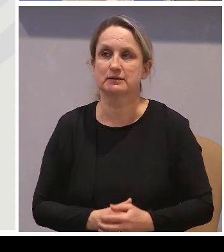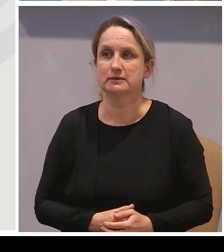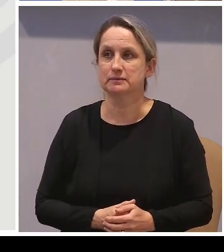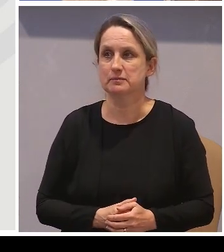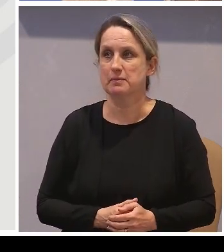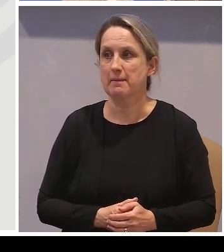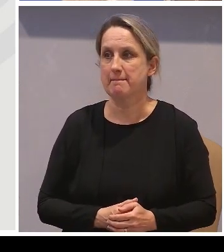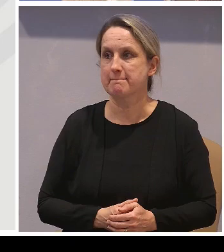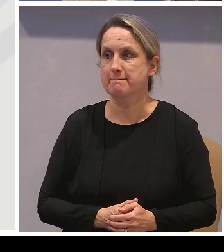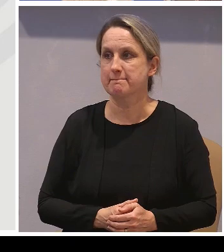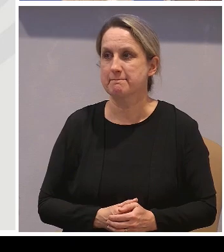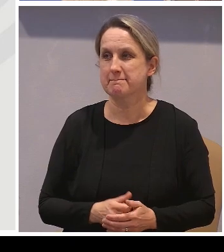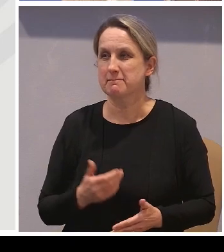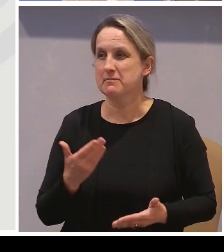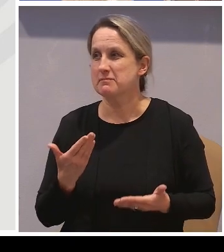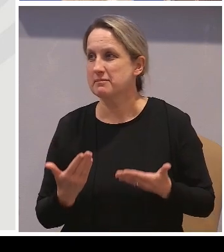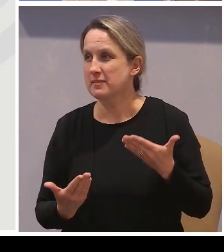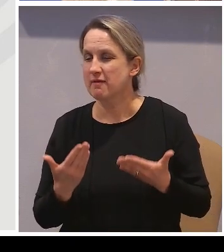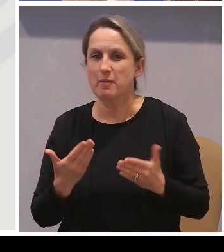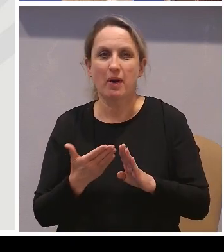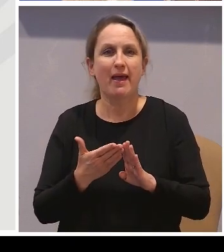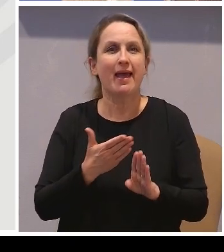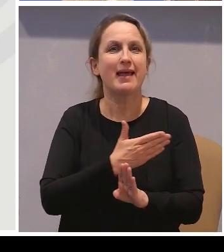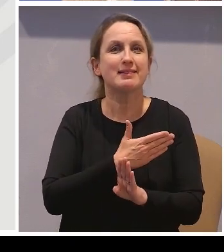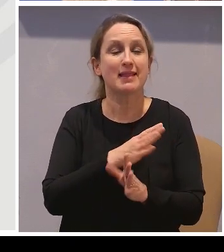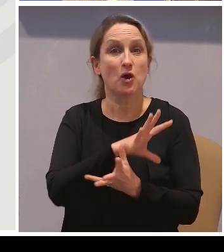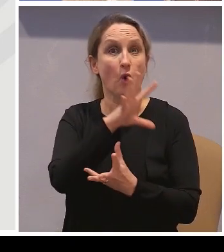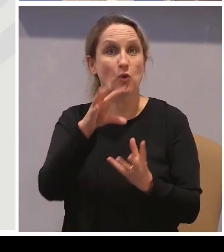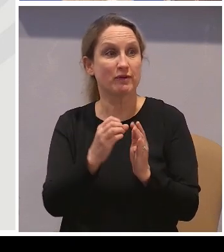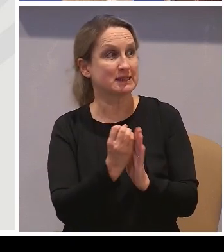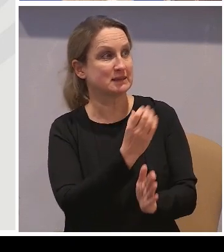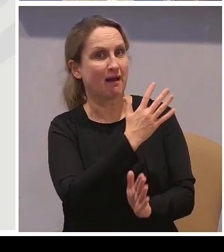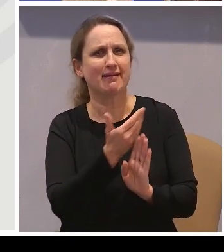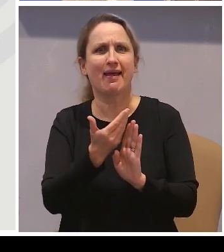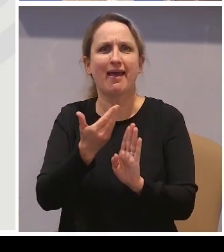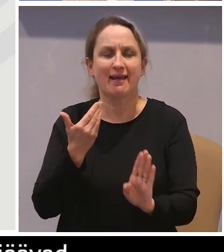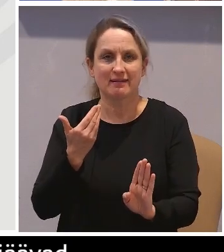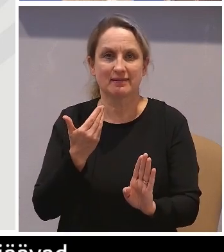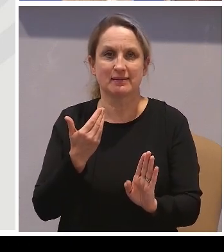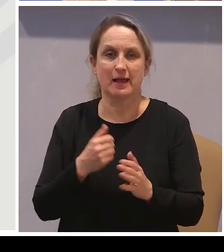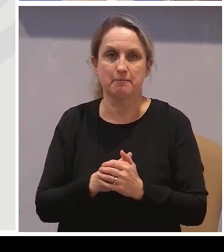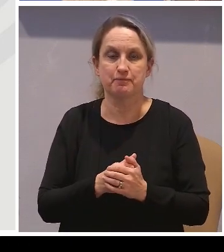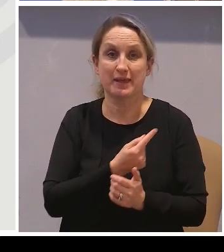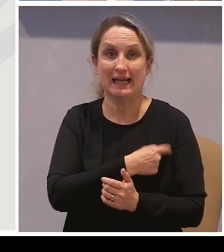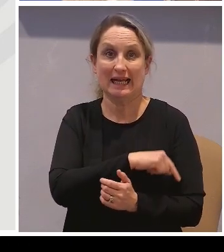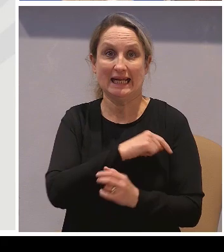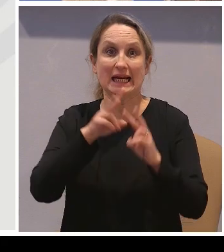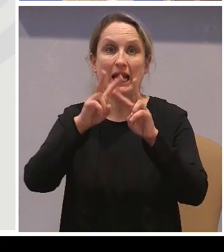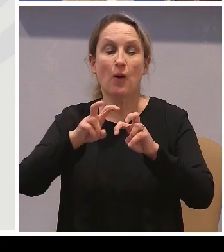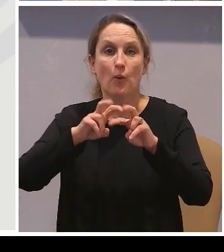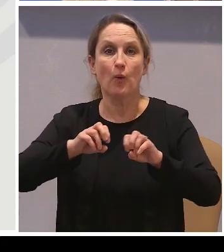it Võib-olla ennem kokkuvõtvat slaidi veel selline, et me oleme küll rääkinud before the kliinilistest summarizing uuringutest, mis on slide,